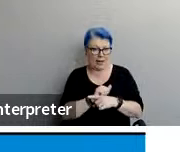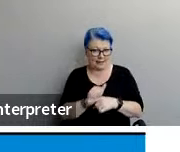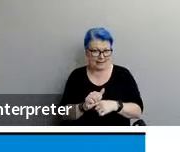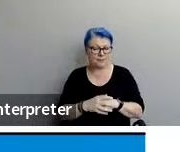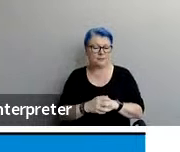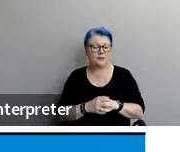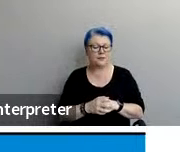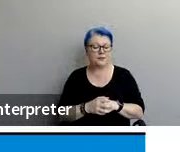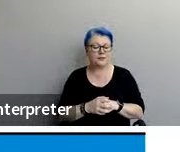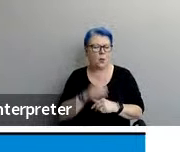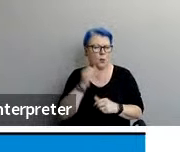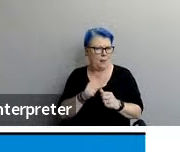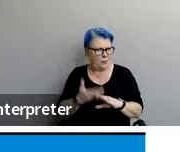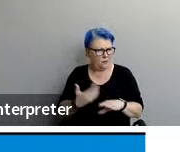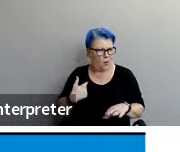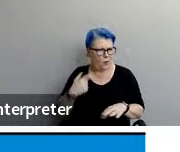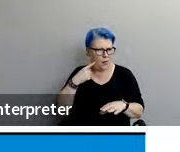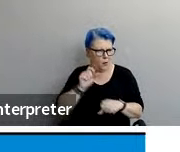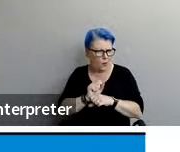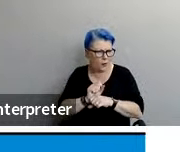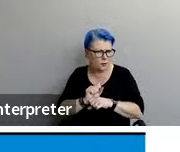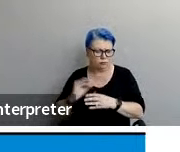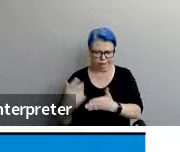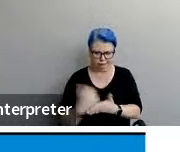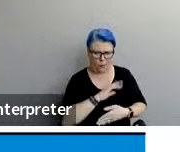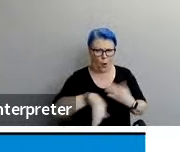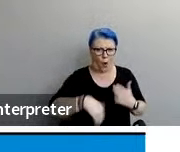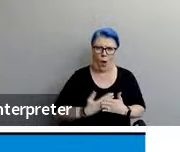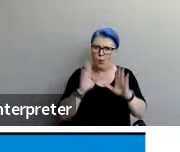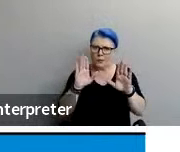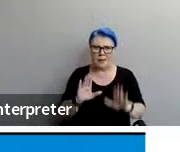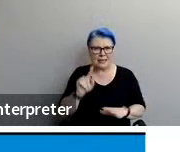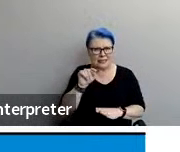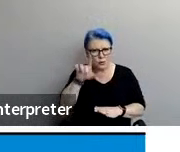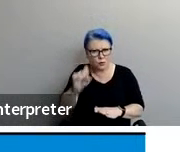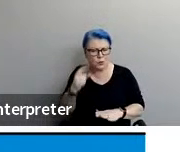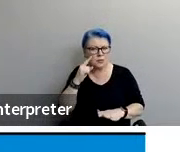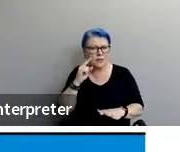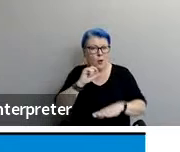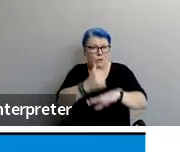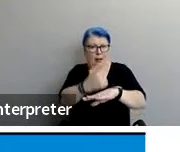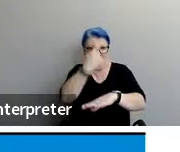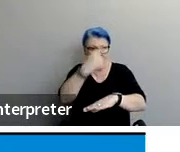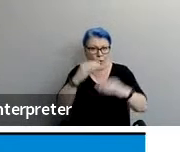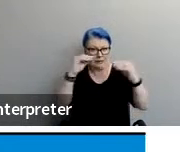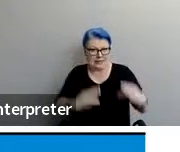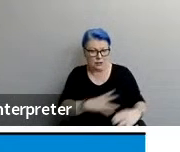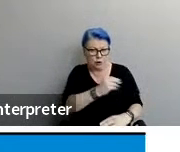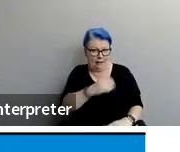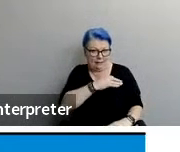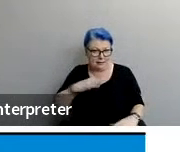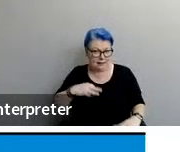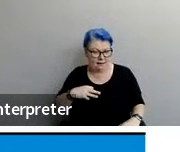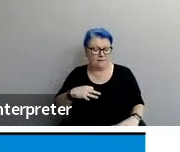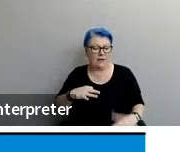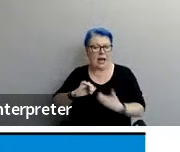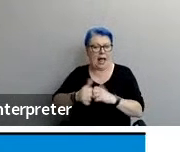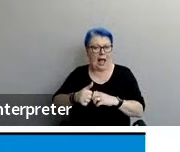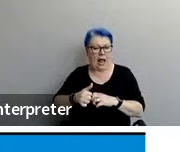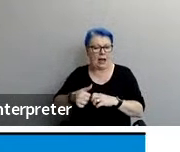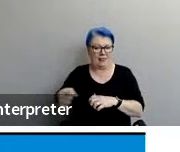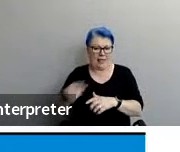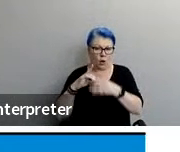were working on kind of gathering all those great tools that we have out there for teachers and staff and making decisions for